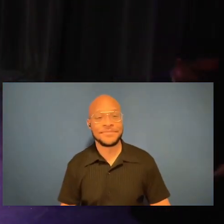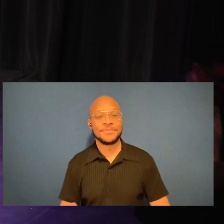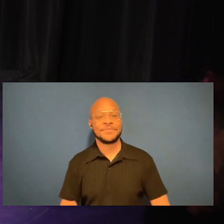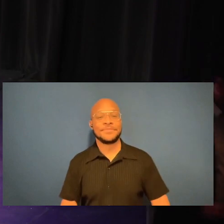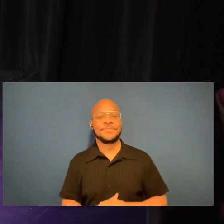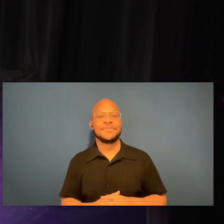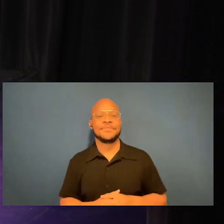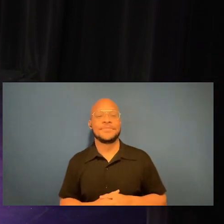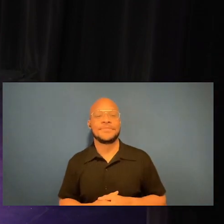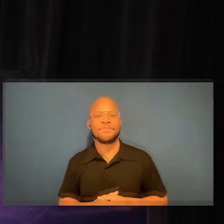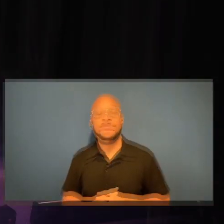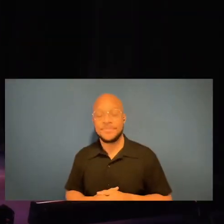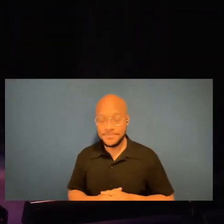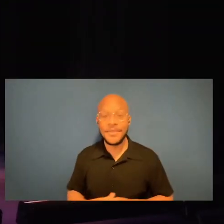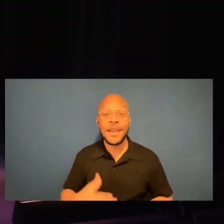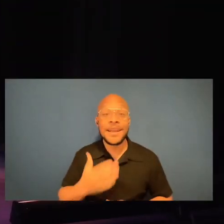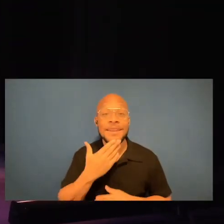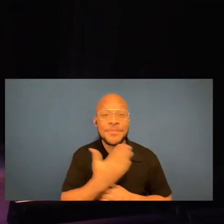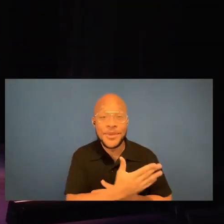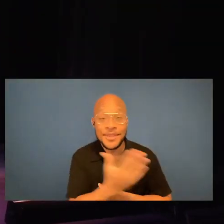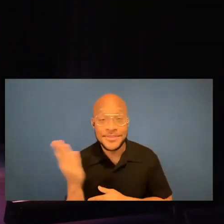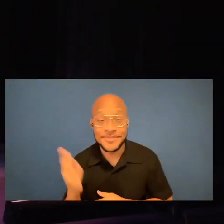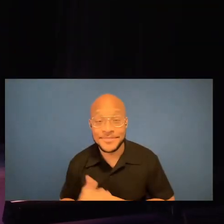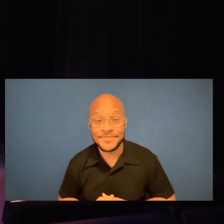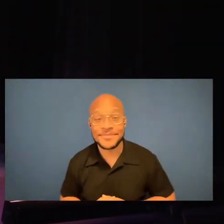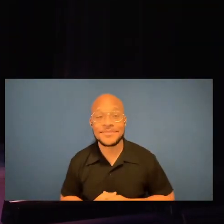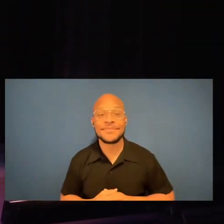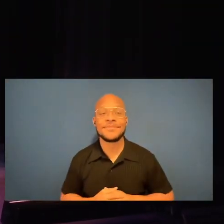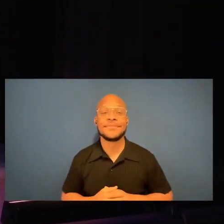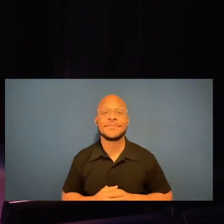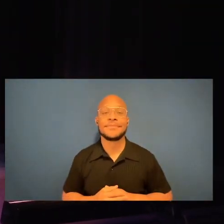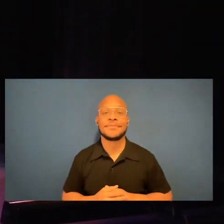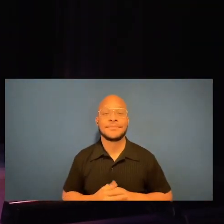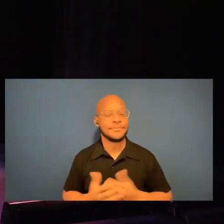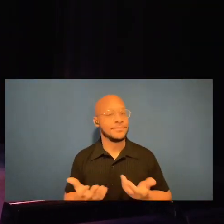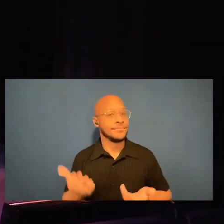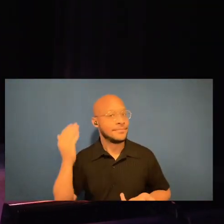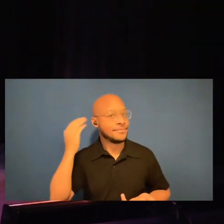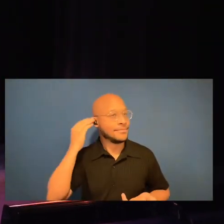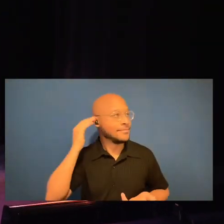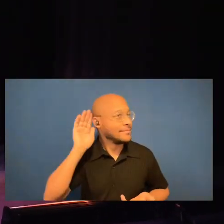Good morning. Oh, we can do better than that. Good morning.